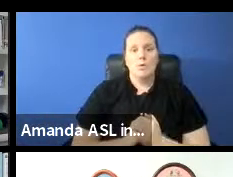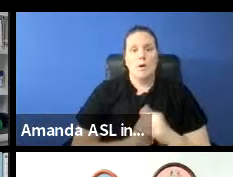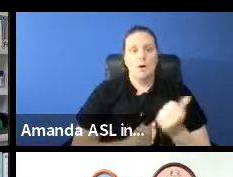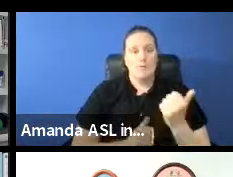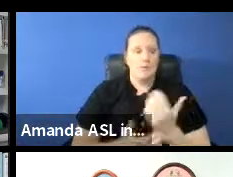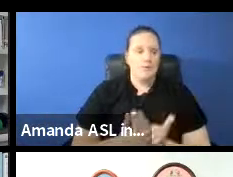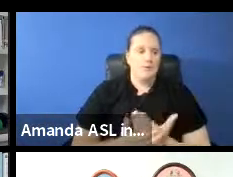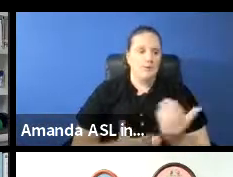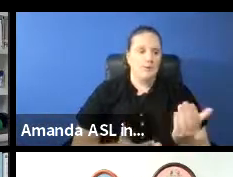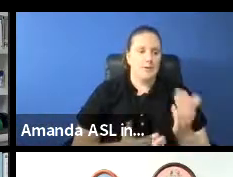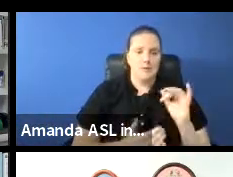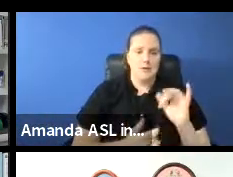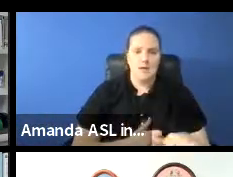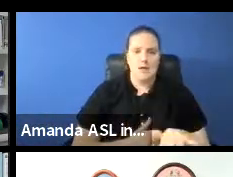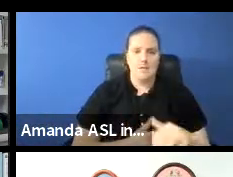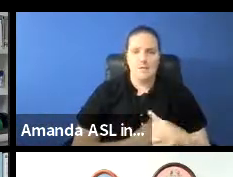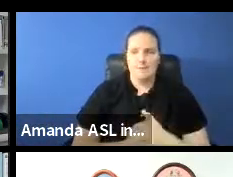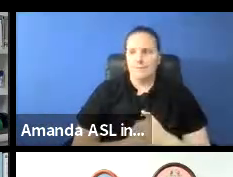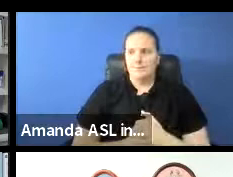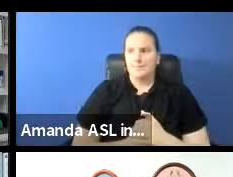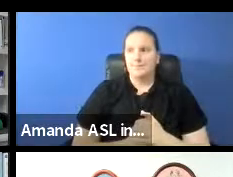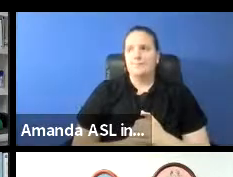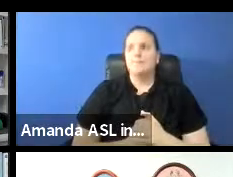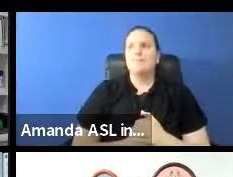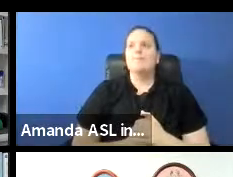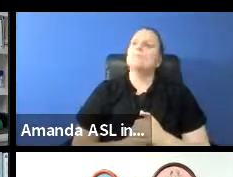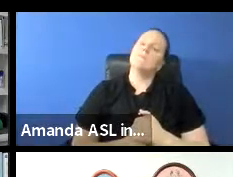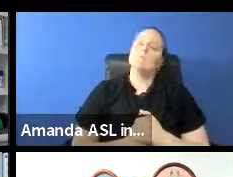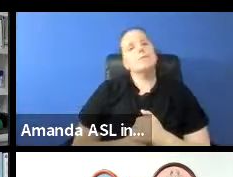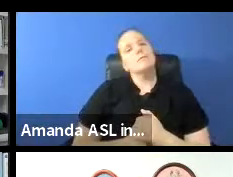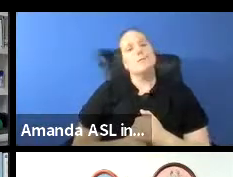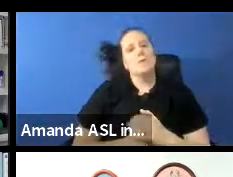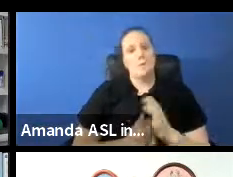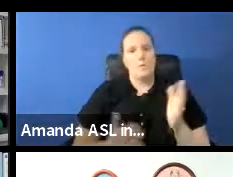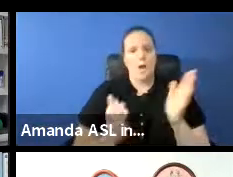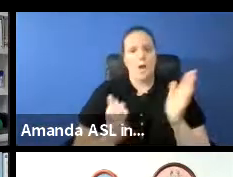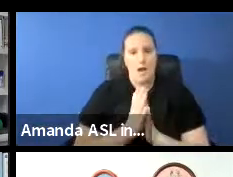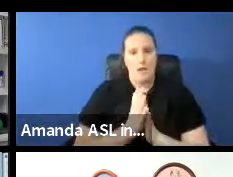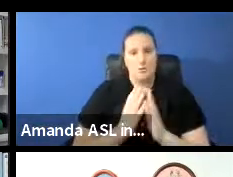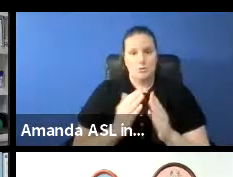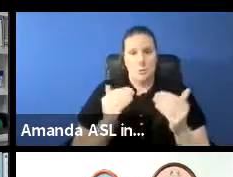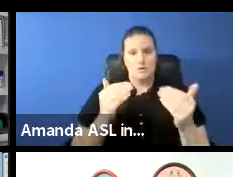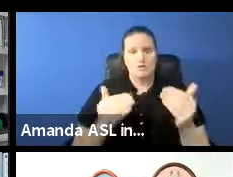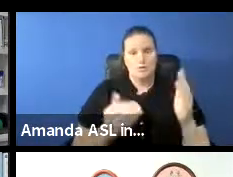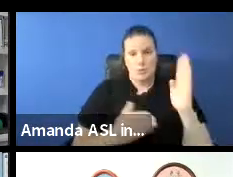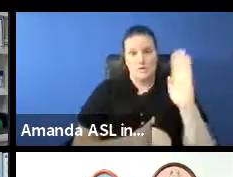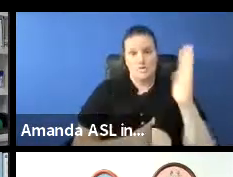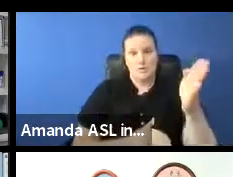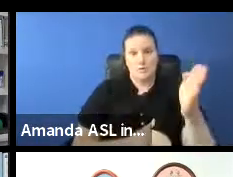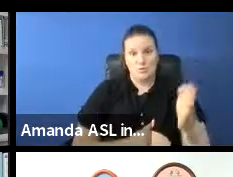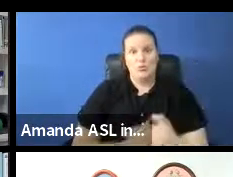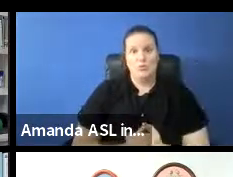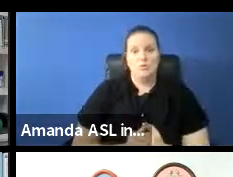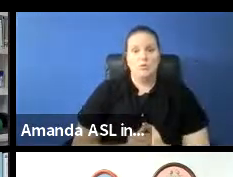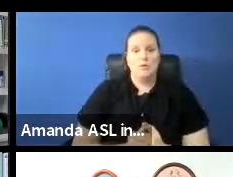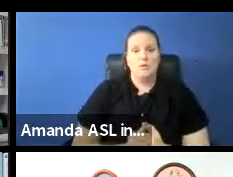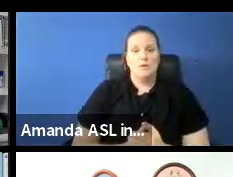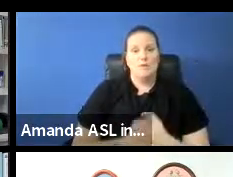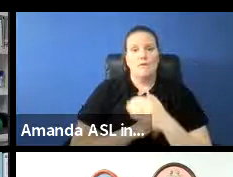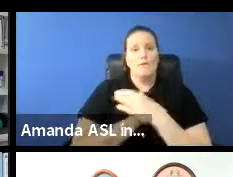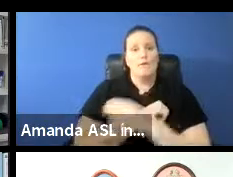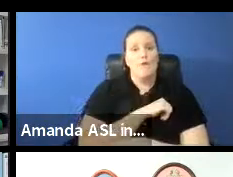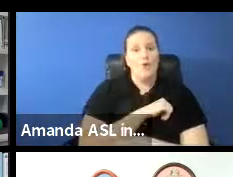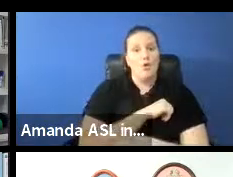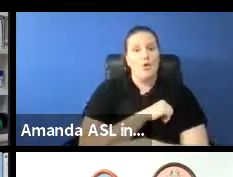that we're going to ask going into the future this fall is